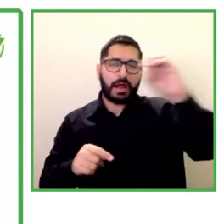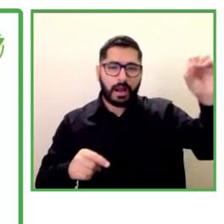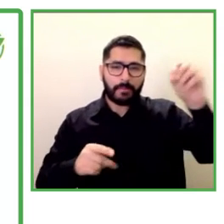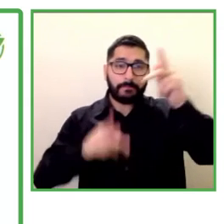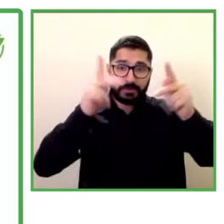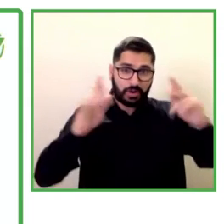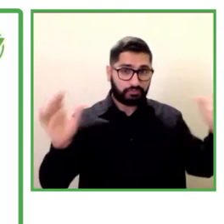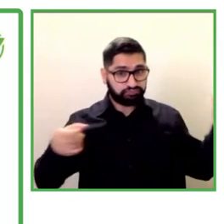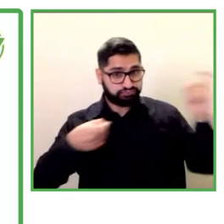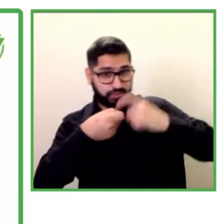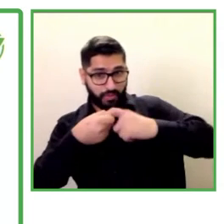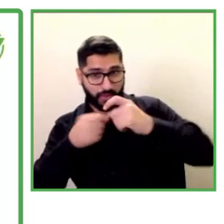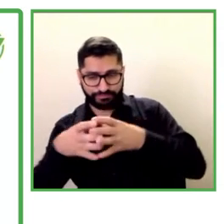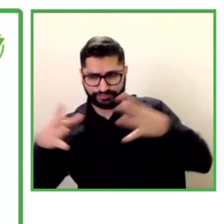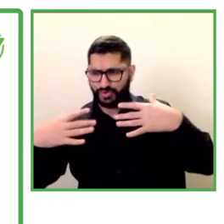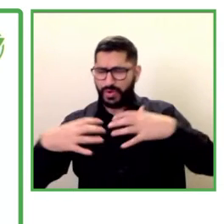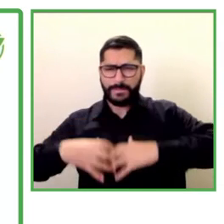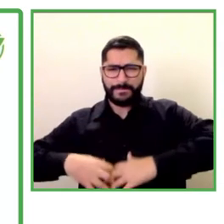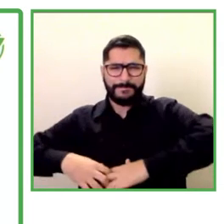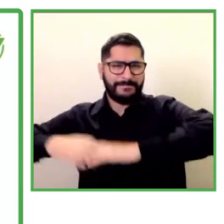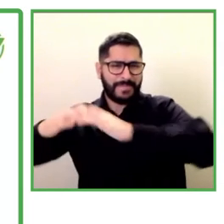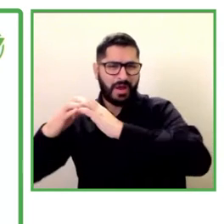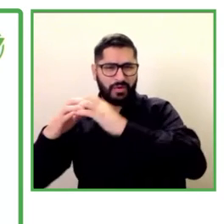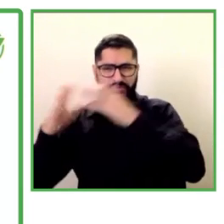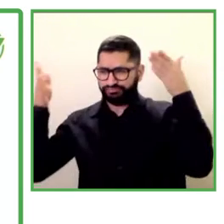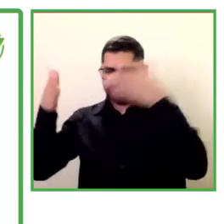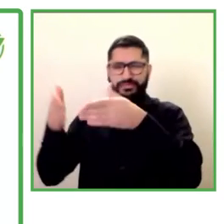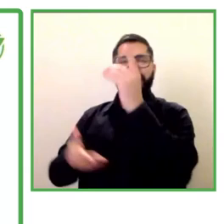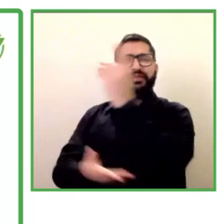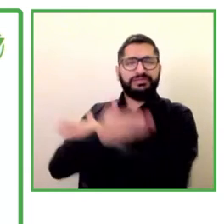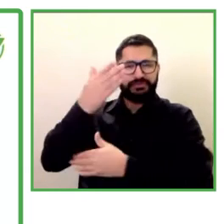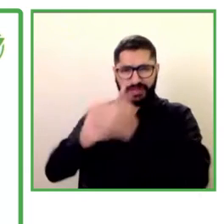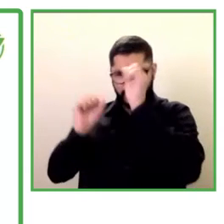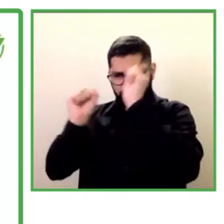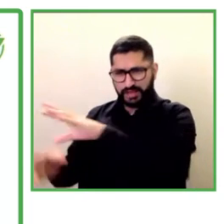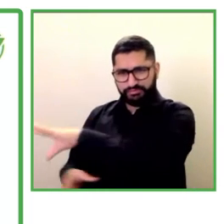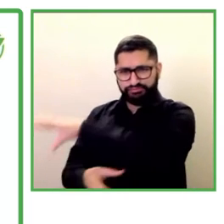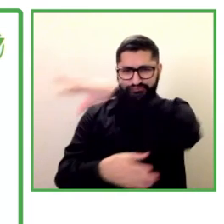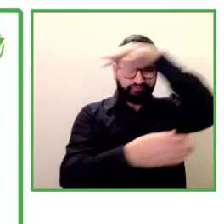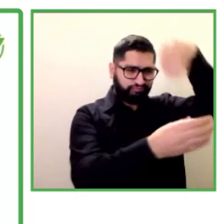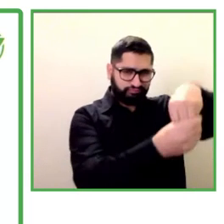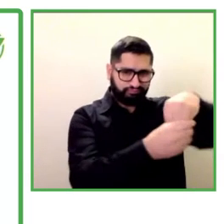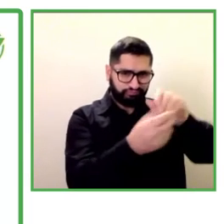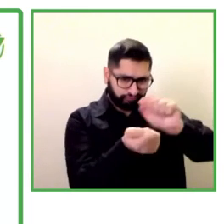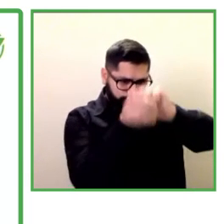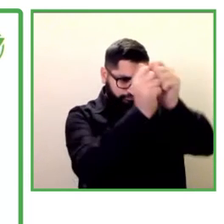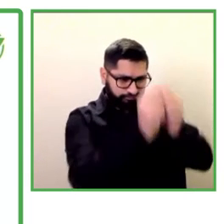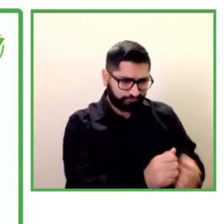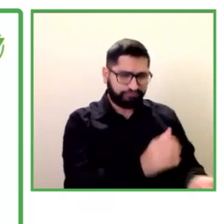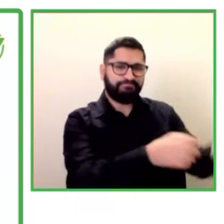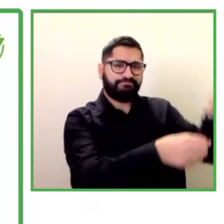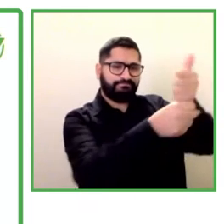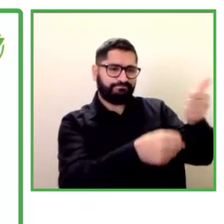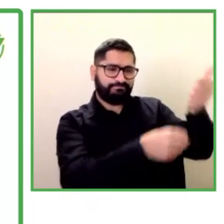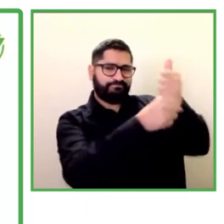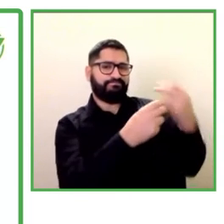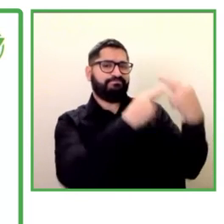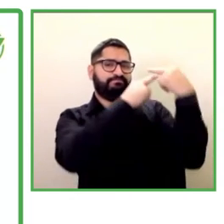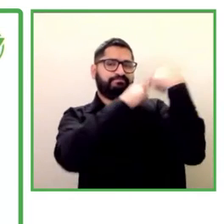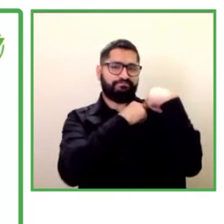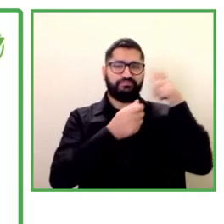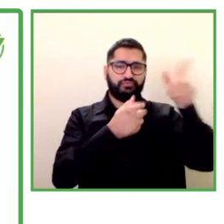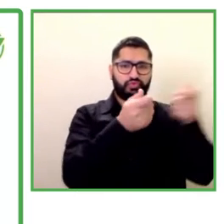disabilities in the position that they're interested on, the job that they want to do. Because if we are only close